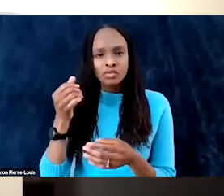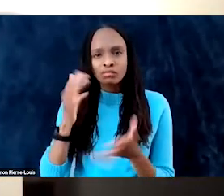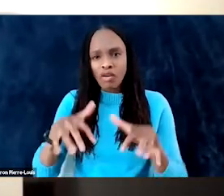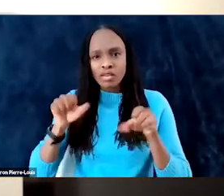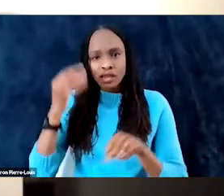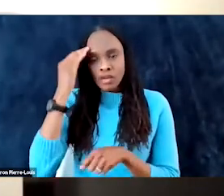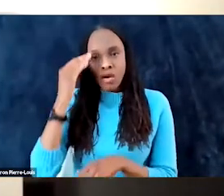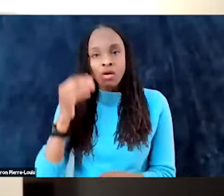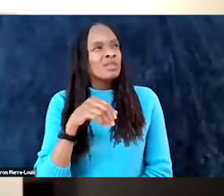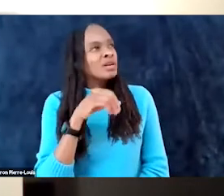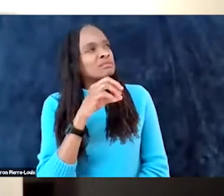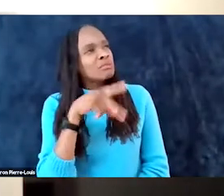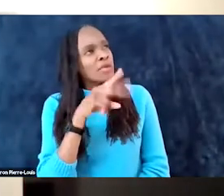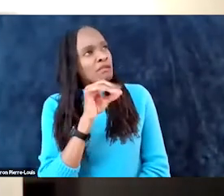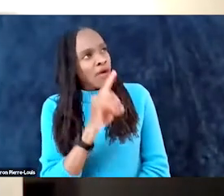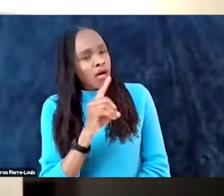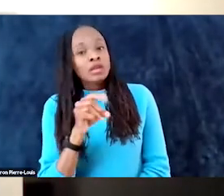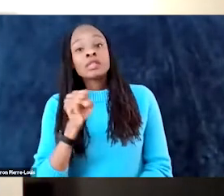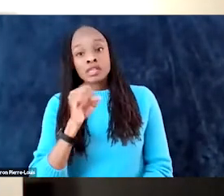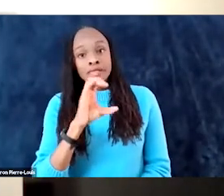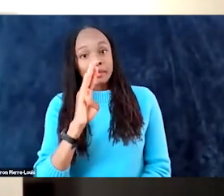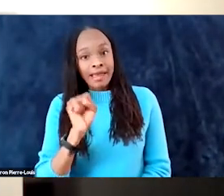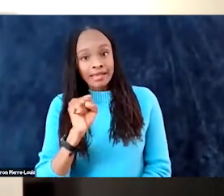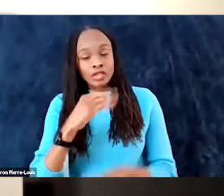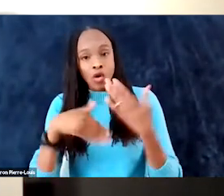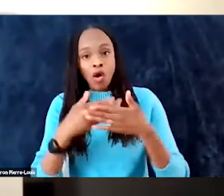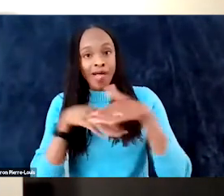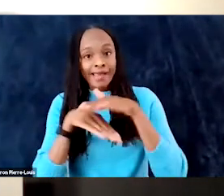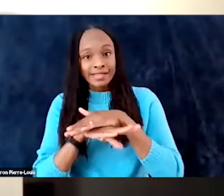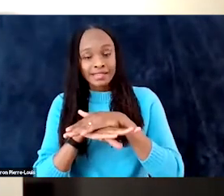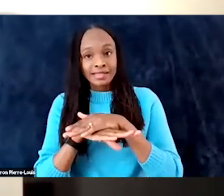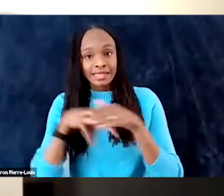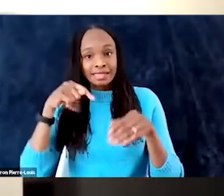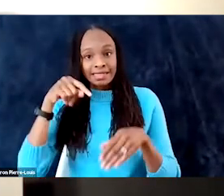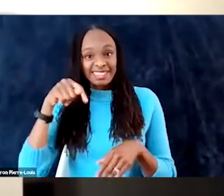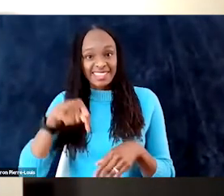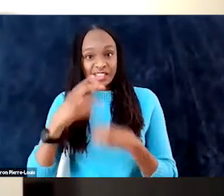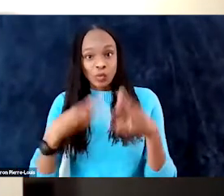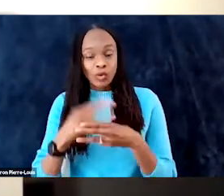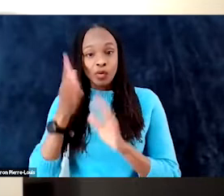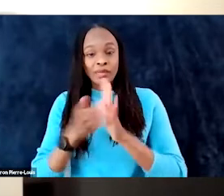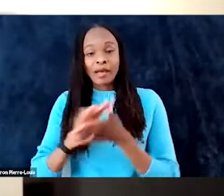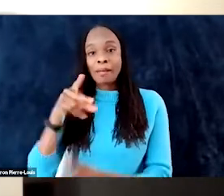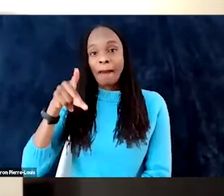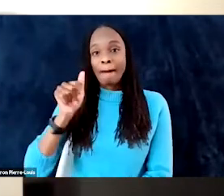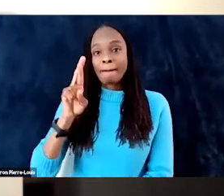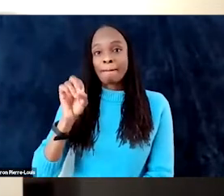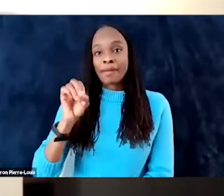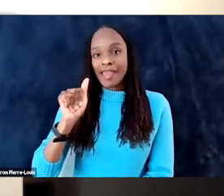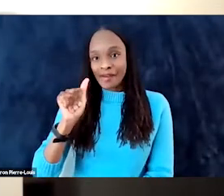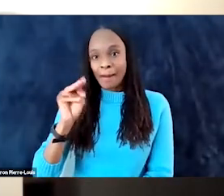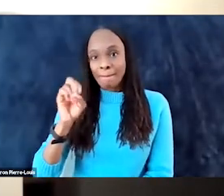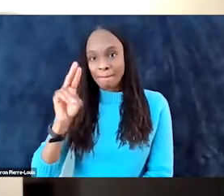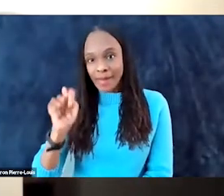than the PVOD, and of course CBS All Access in this world is about to become Paramount Plus. I